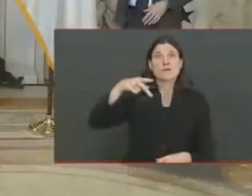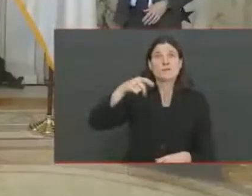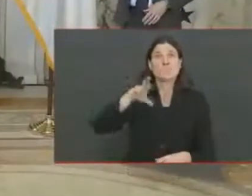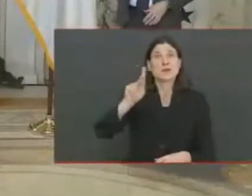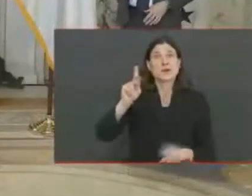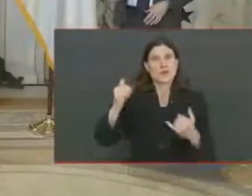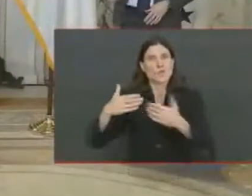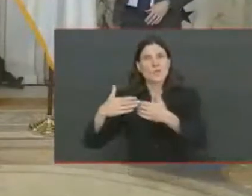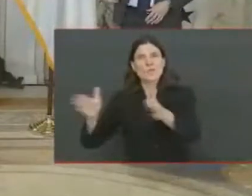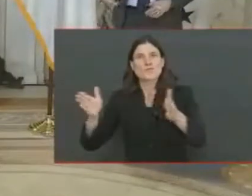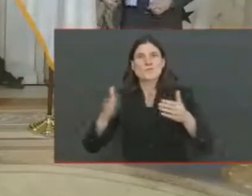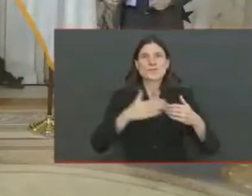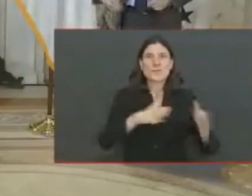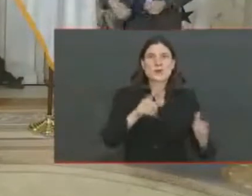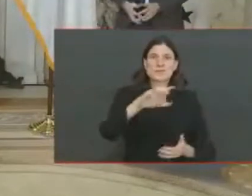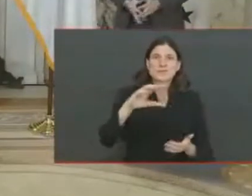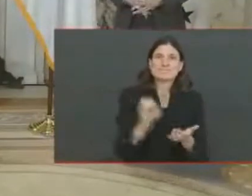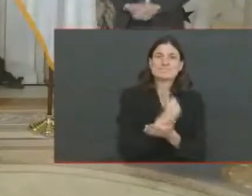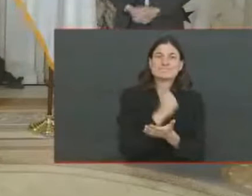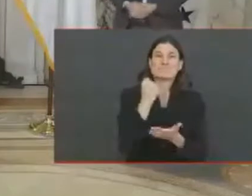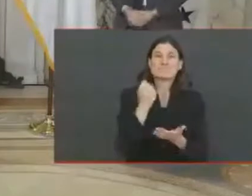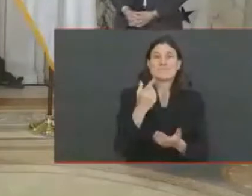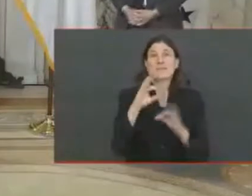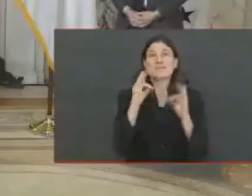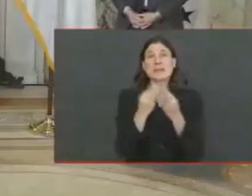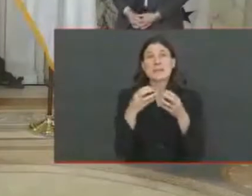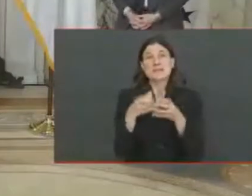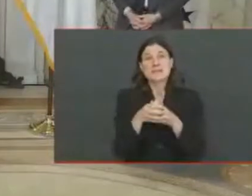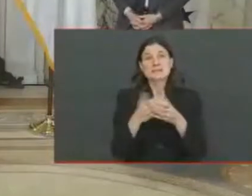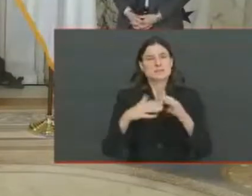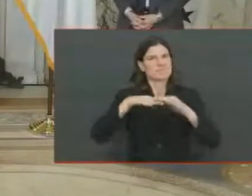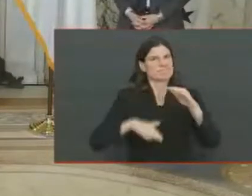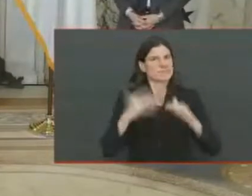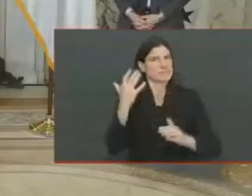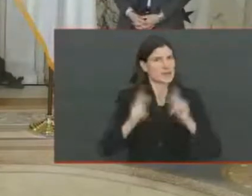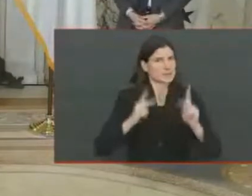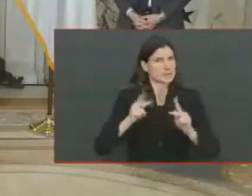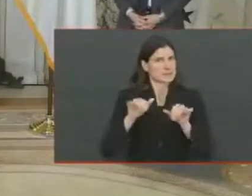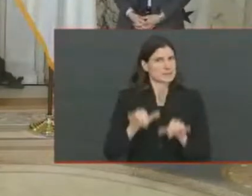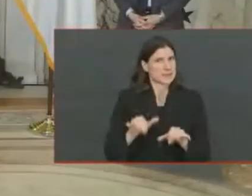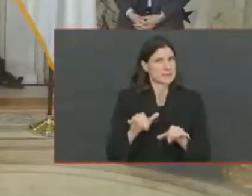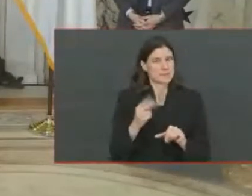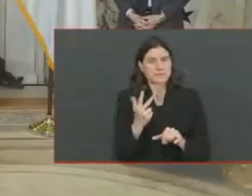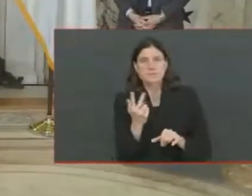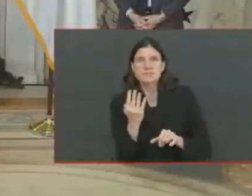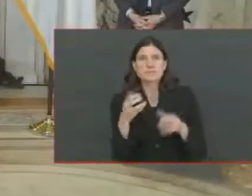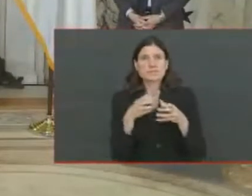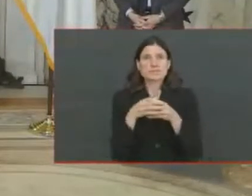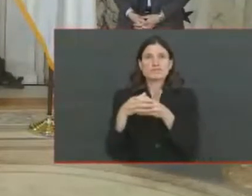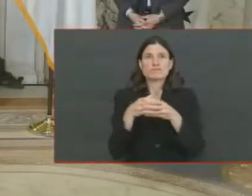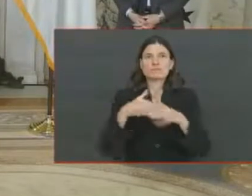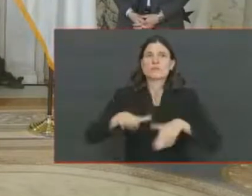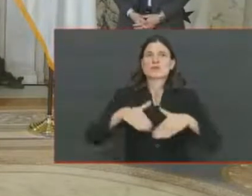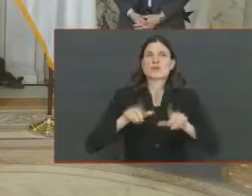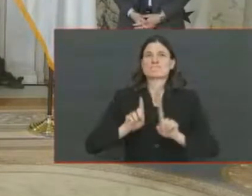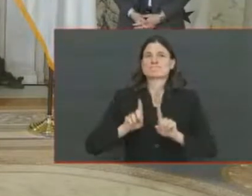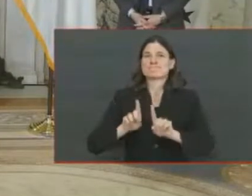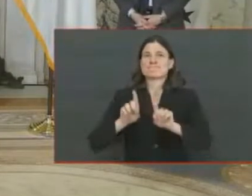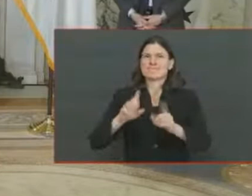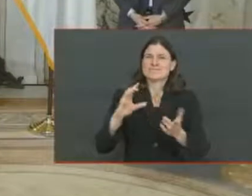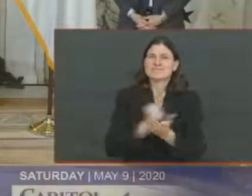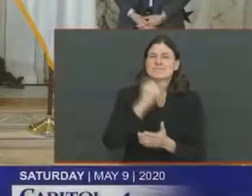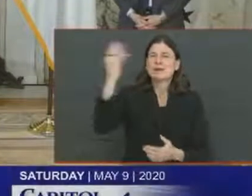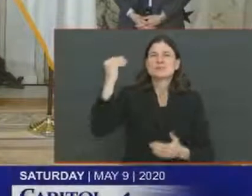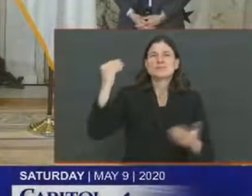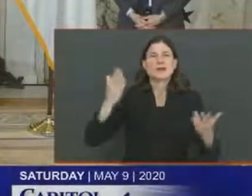whoever, small network, could go take a walk. It's a beautiful day to be outside, get some exercise, and get some fresh air. Tomorrow, we